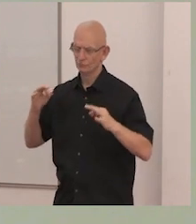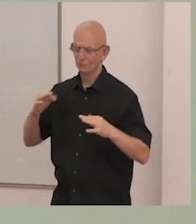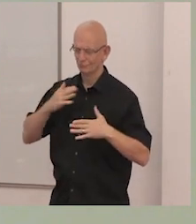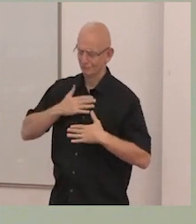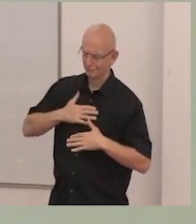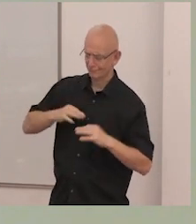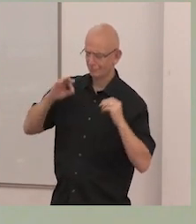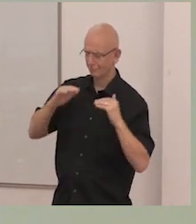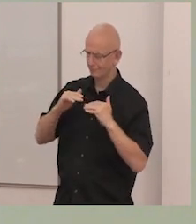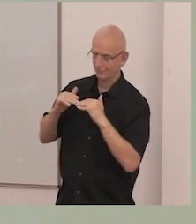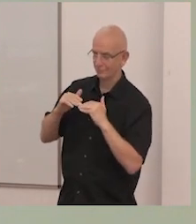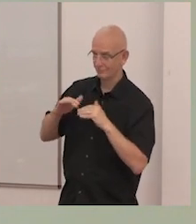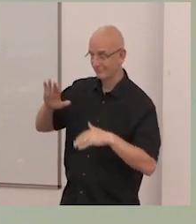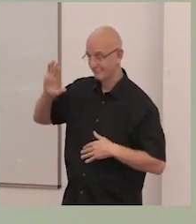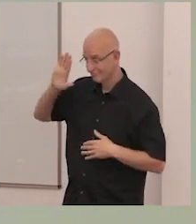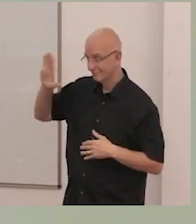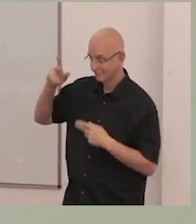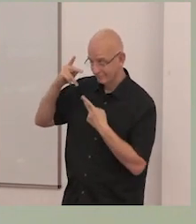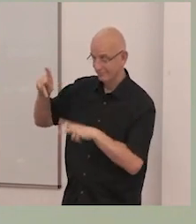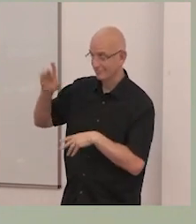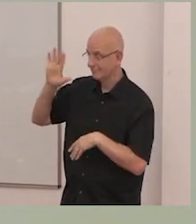spent half of my life